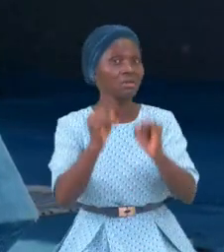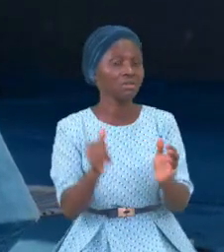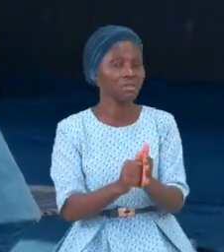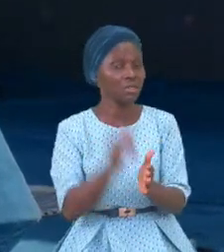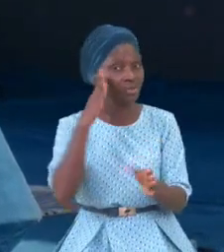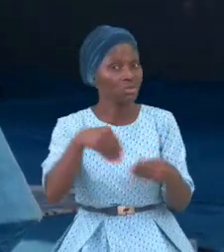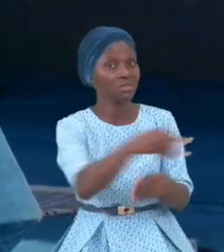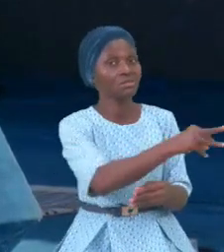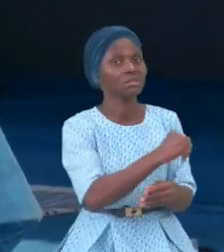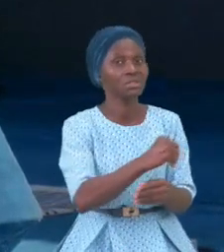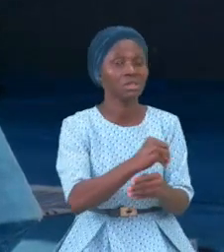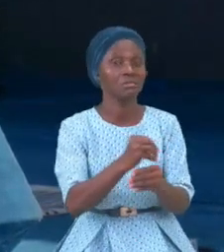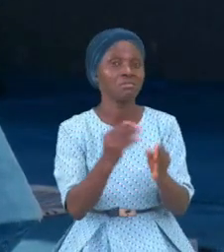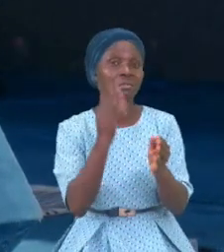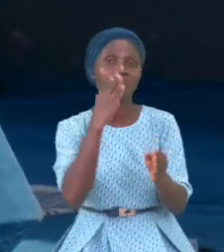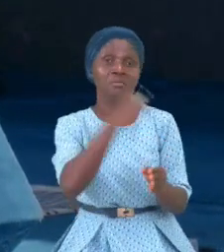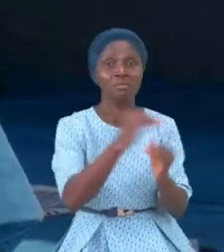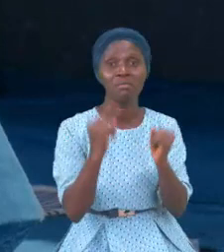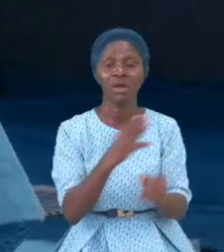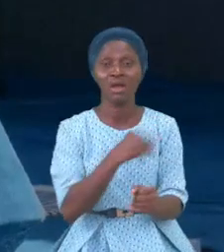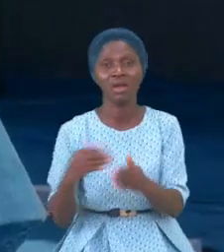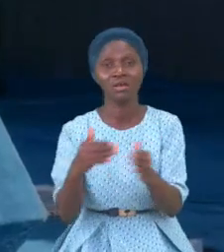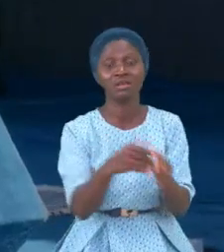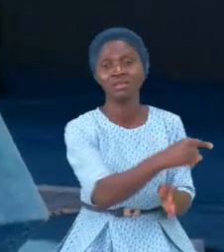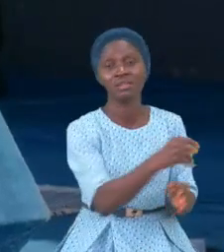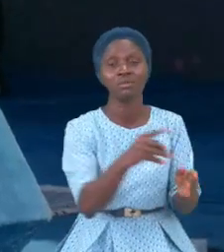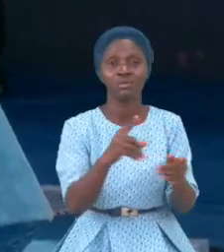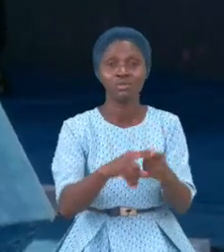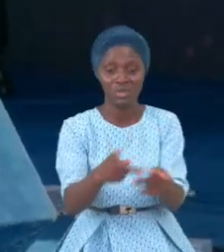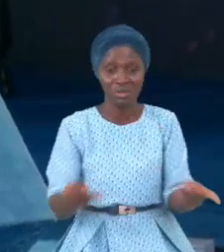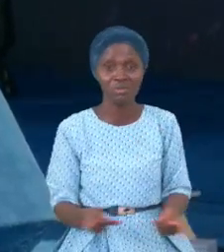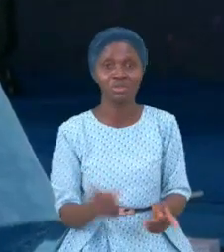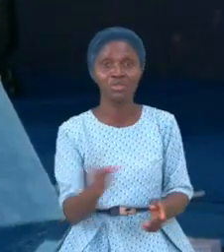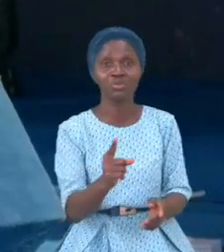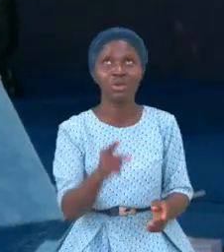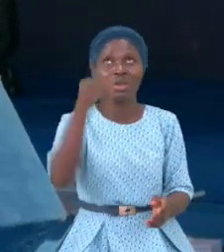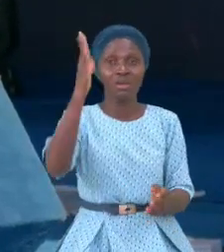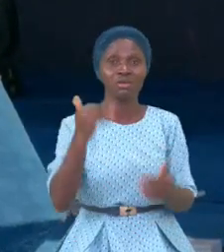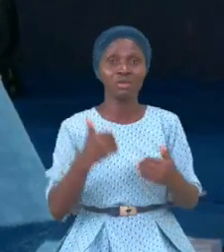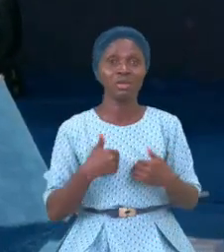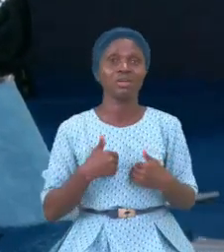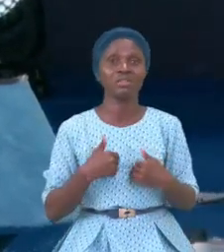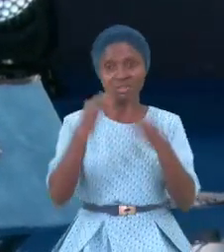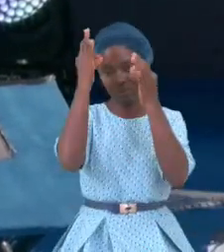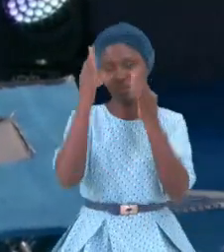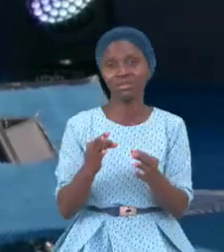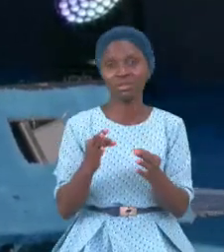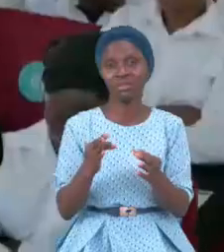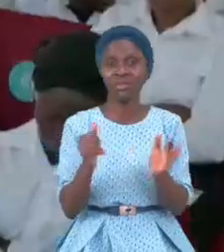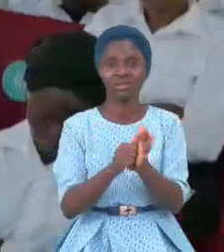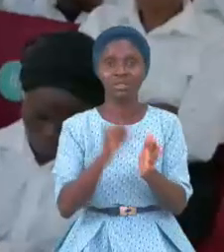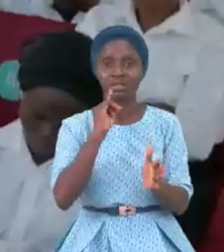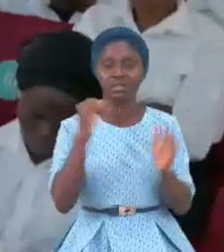and lead them to the place where God has ordained apostasy. I will not follow the